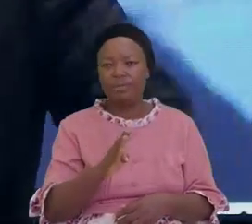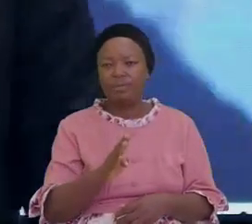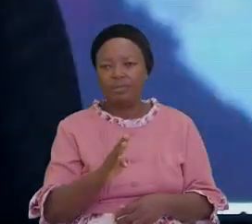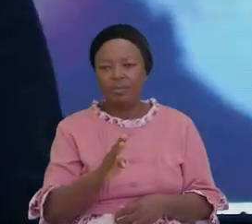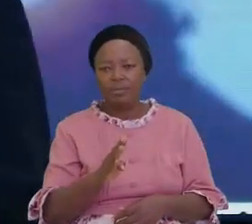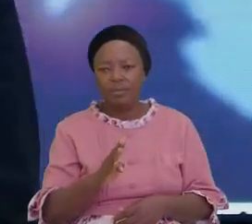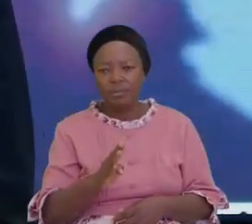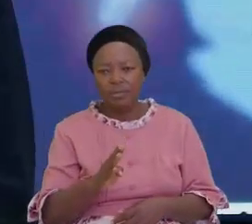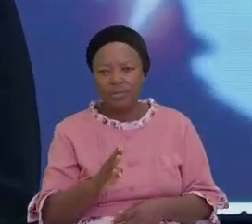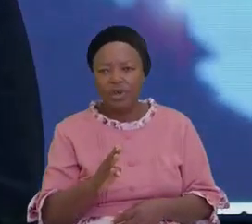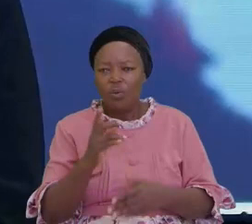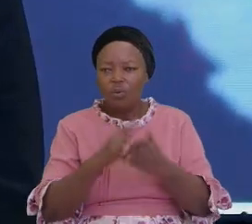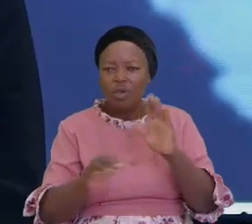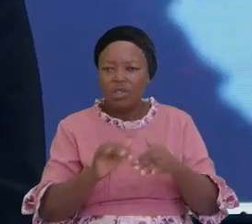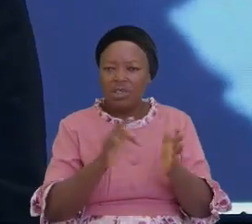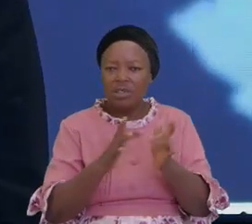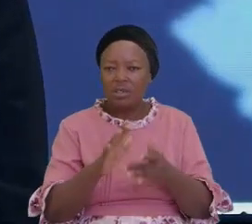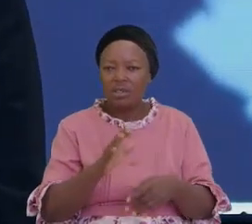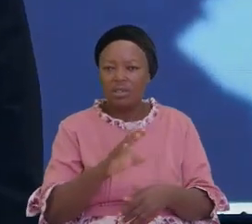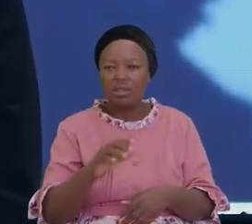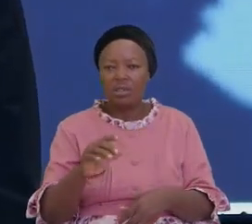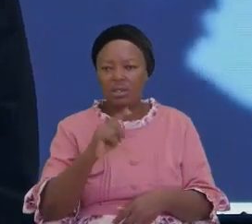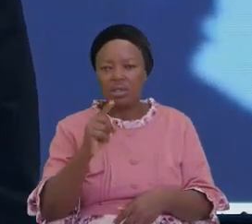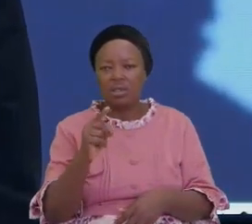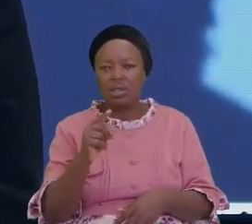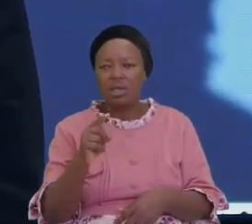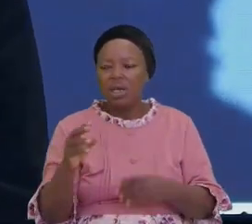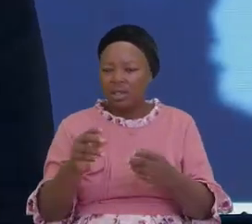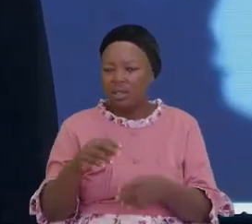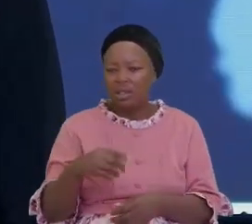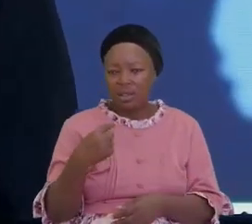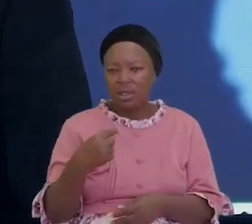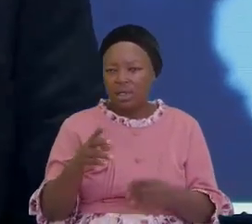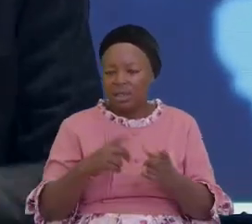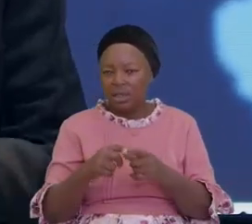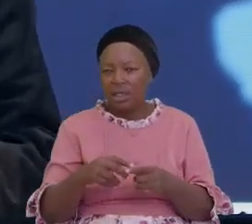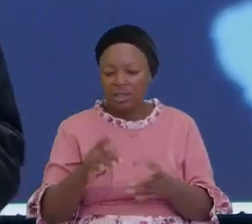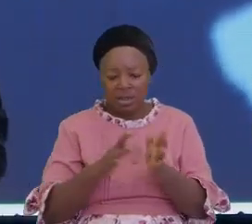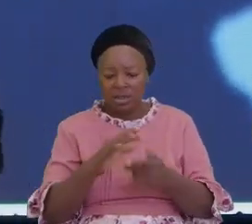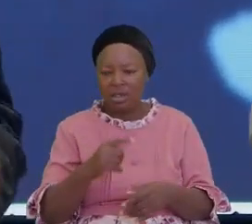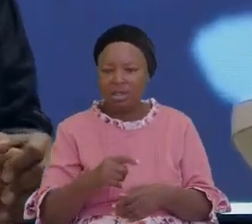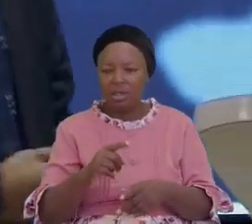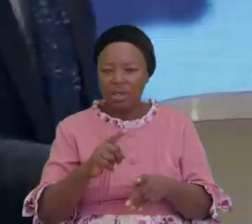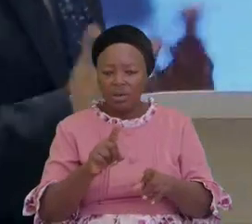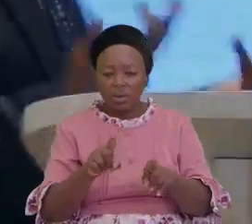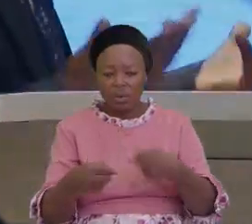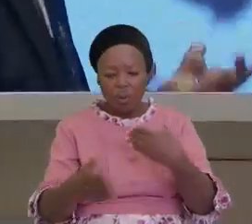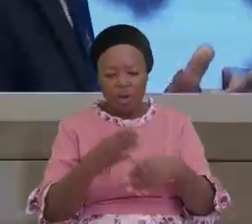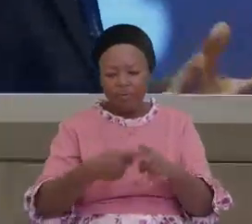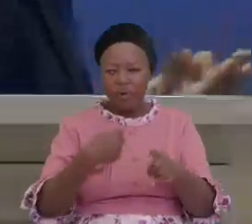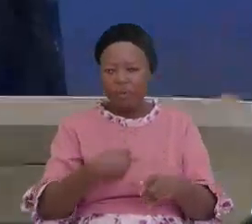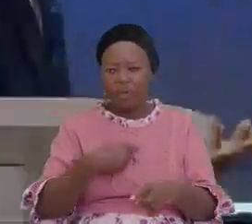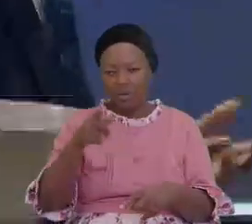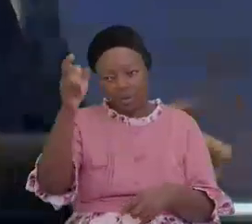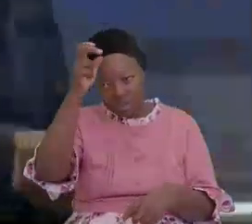What did Jesus say? Get thee behind me, Satan. He yielded to